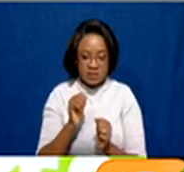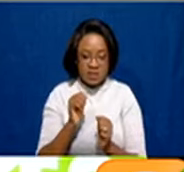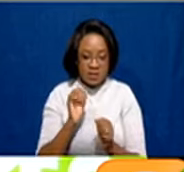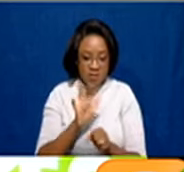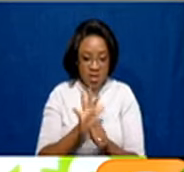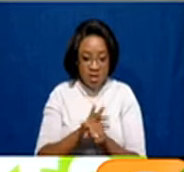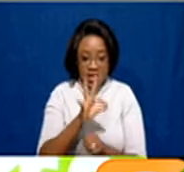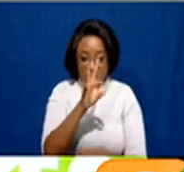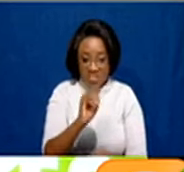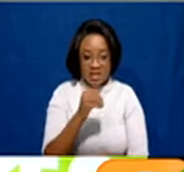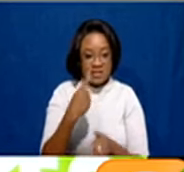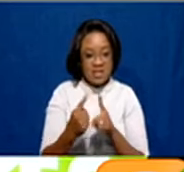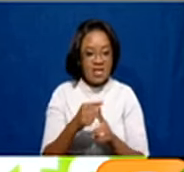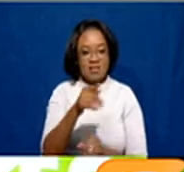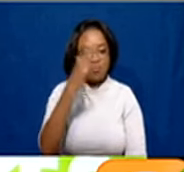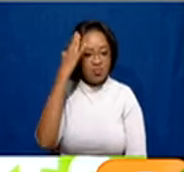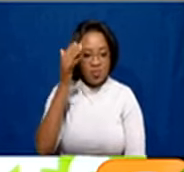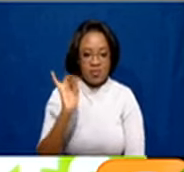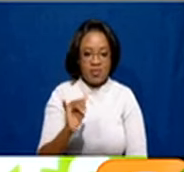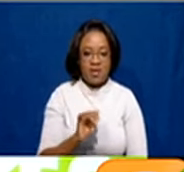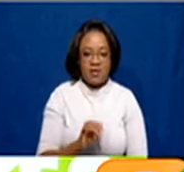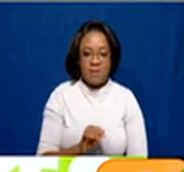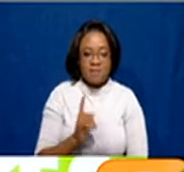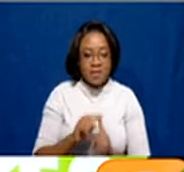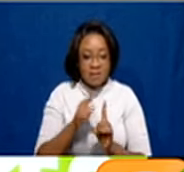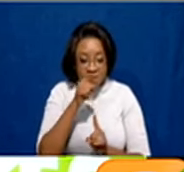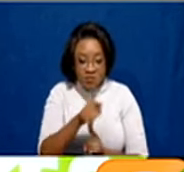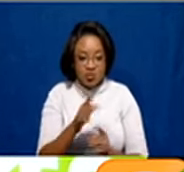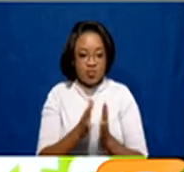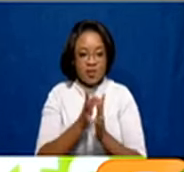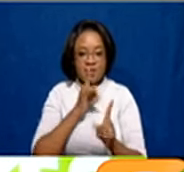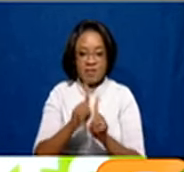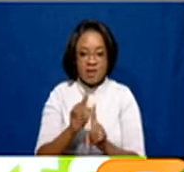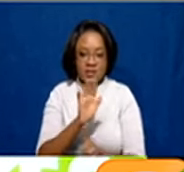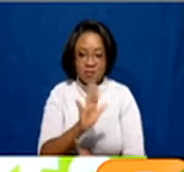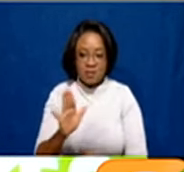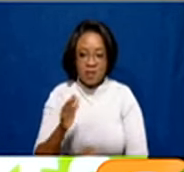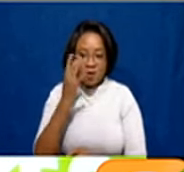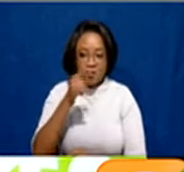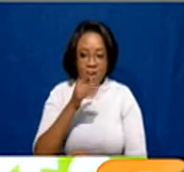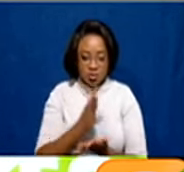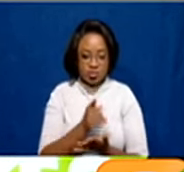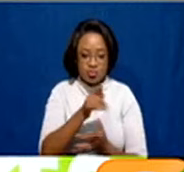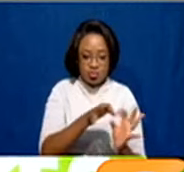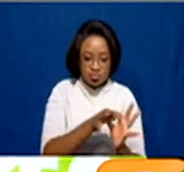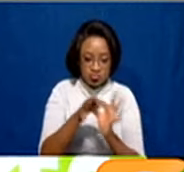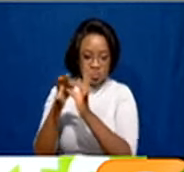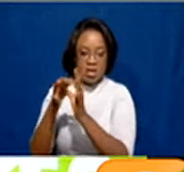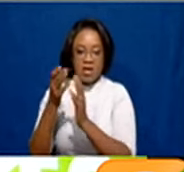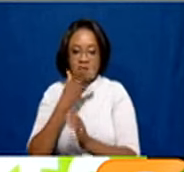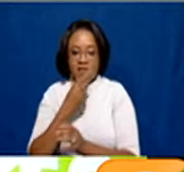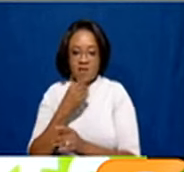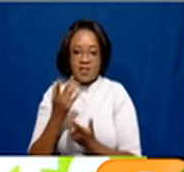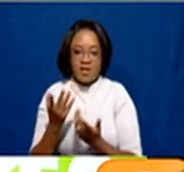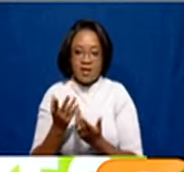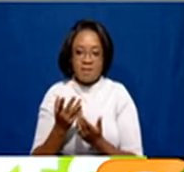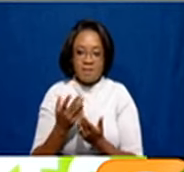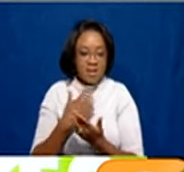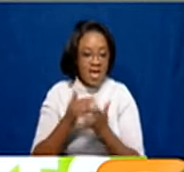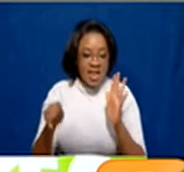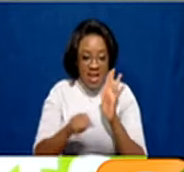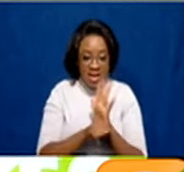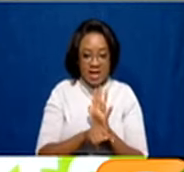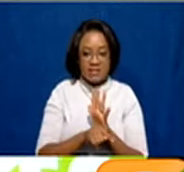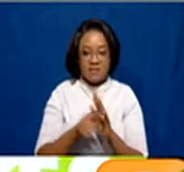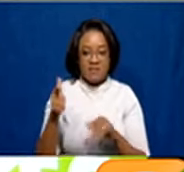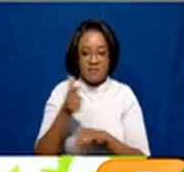That's all you've known him as. For you and your siblings, because by virtue of being attached to him, any negative press comes